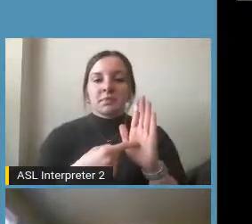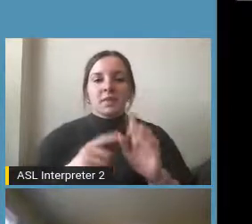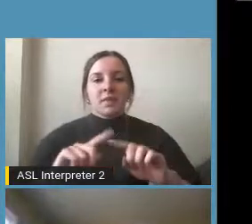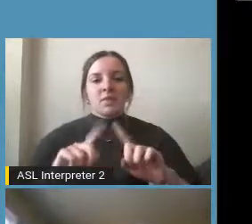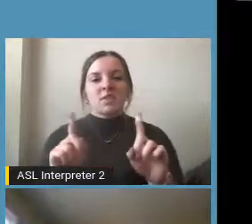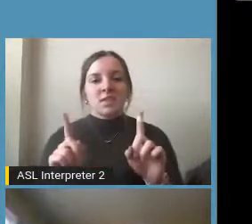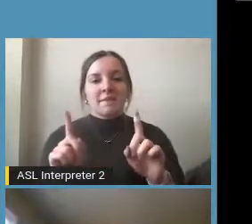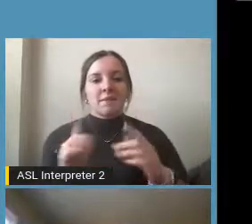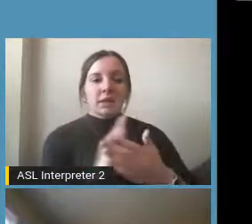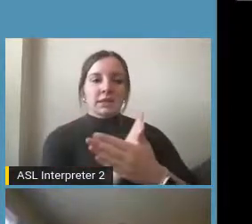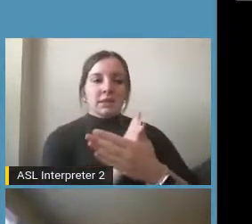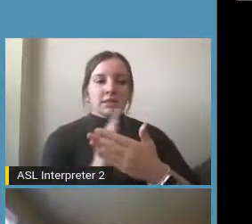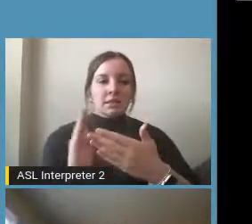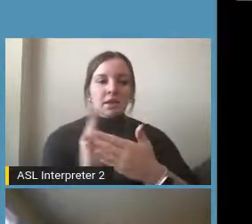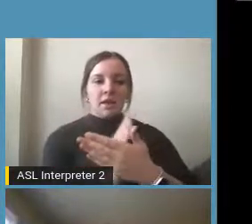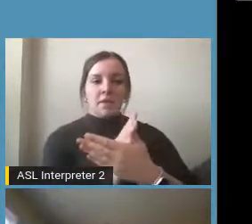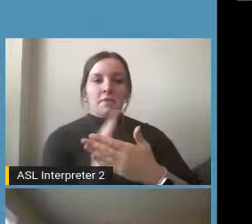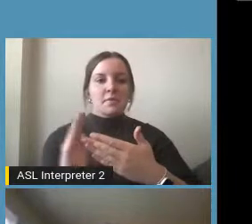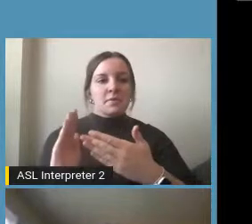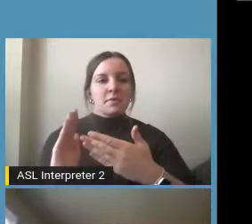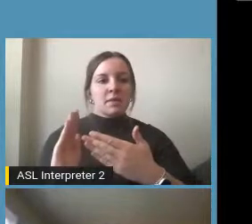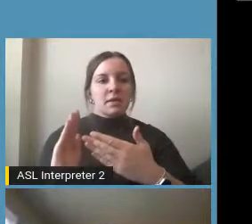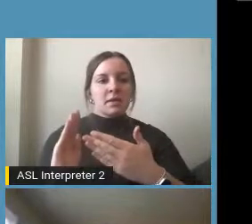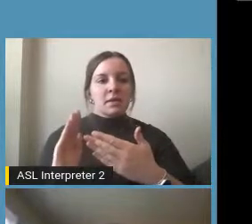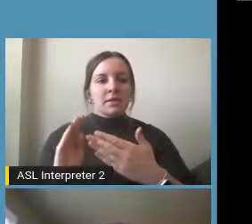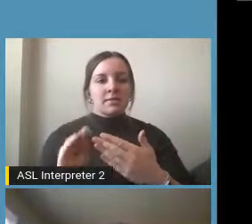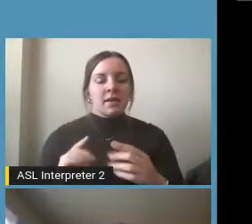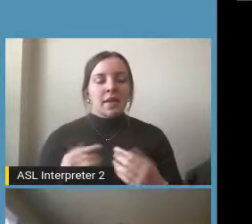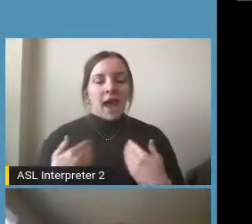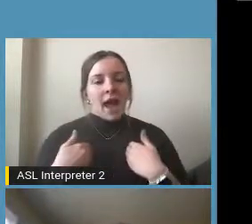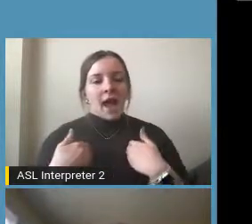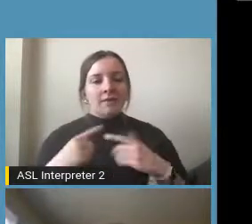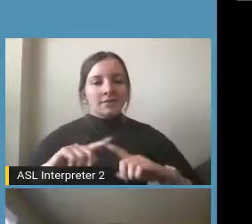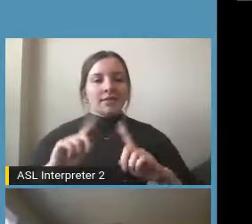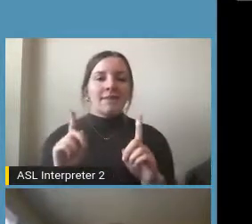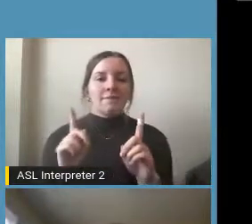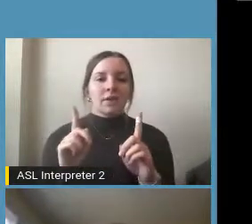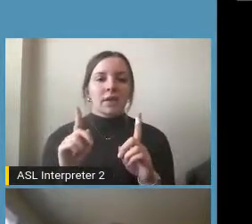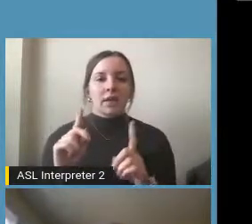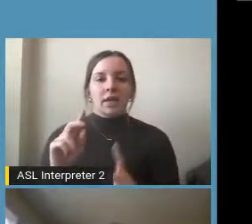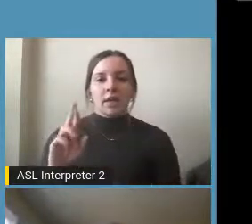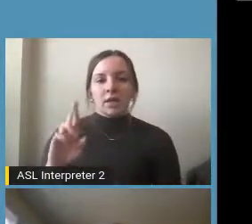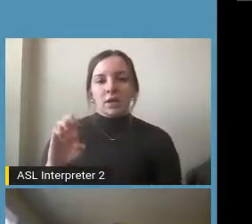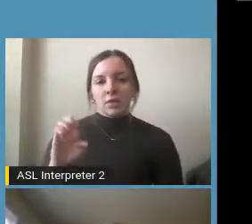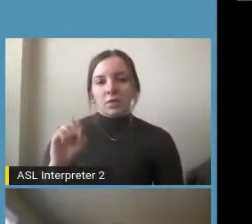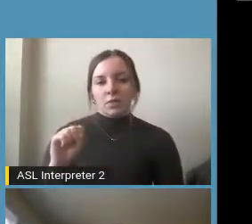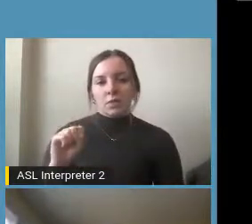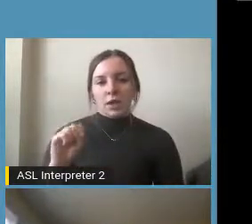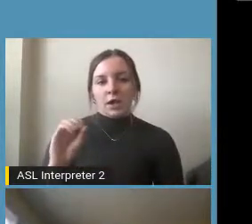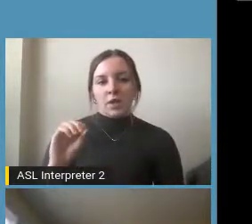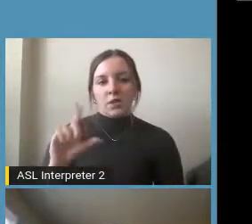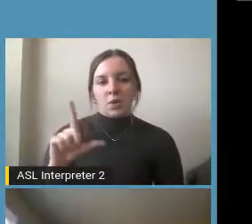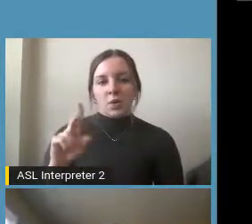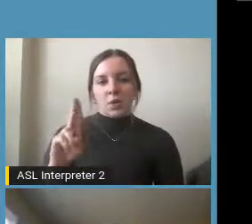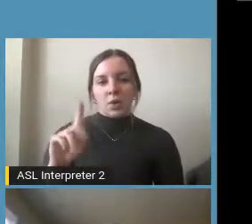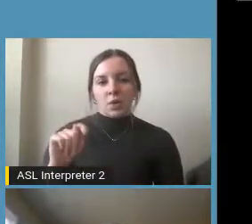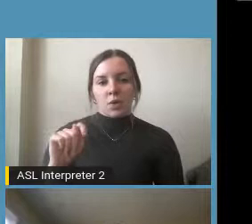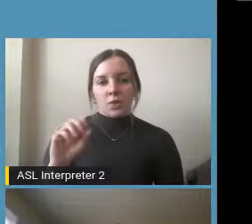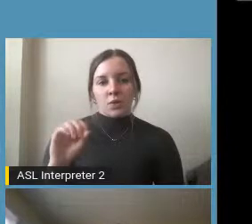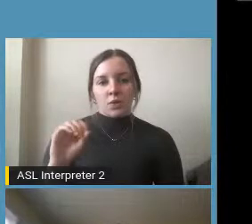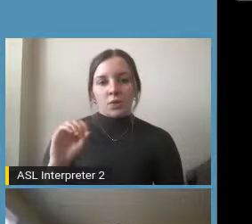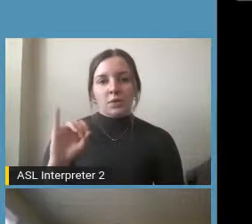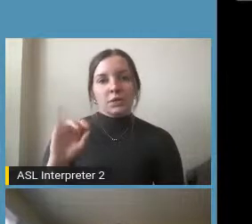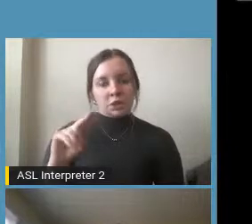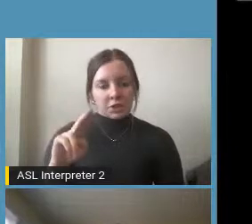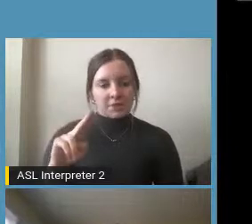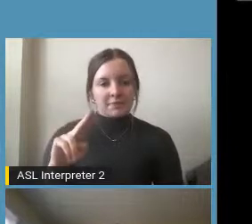and there's based on different scales, there's different resolutions and accuracies required, and you have to kind of know what you're trying to scan